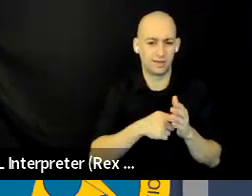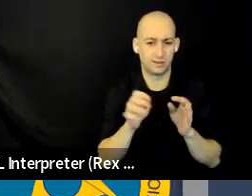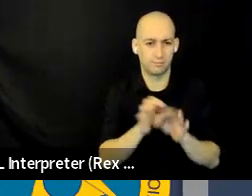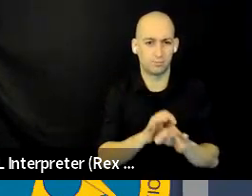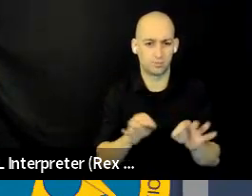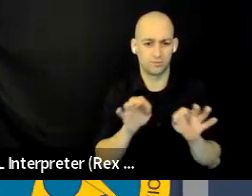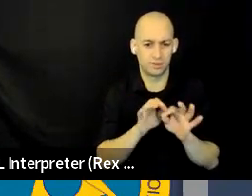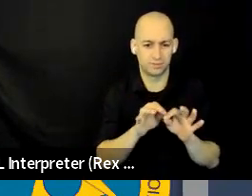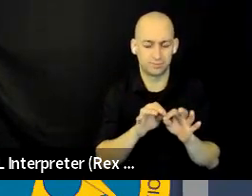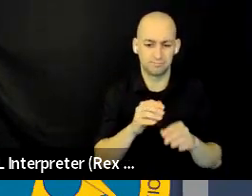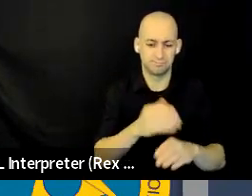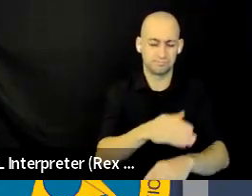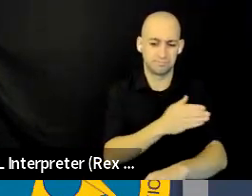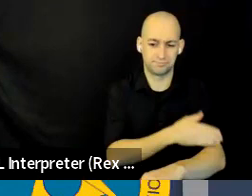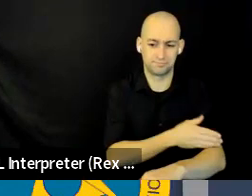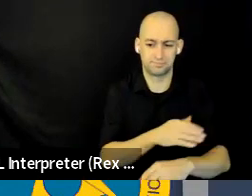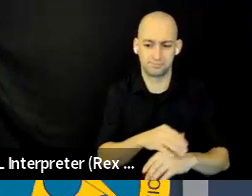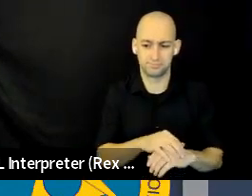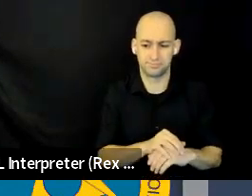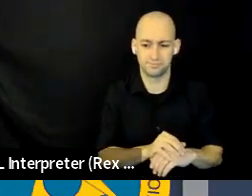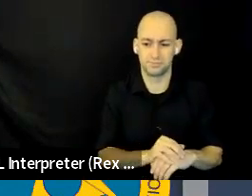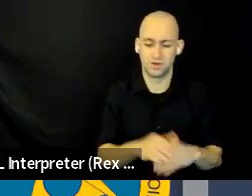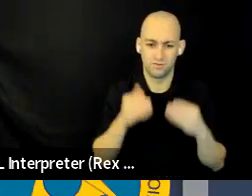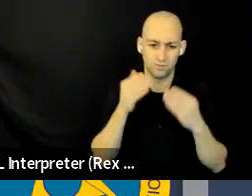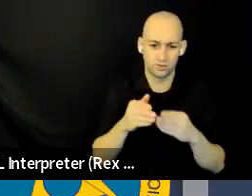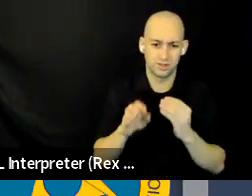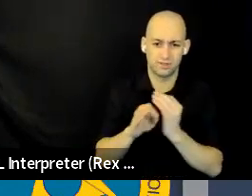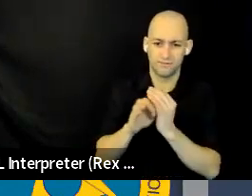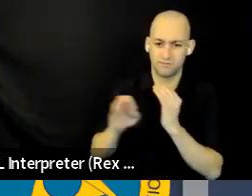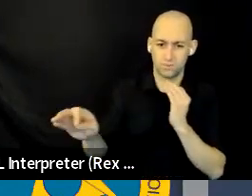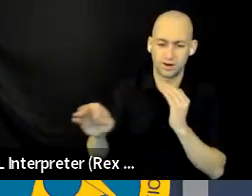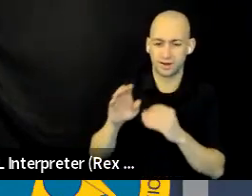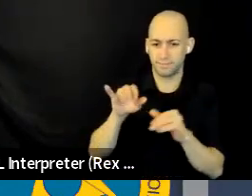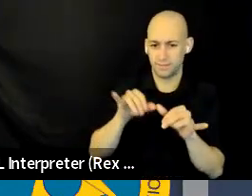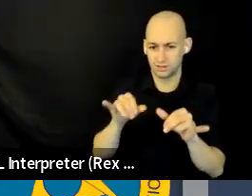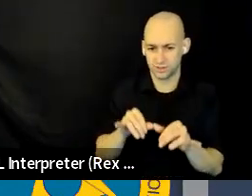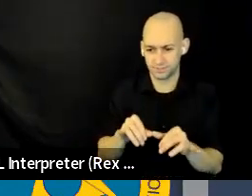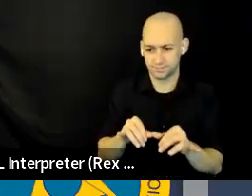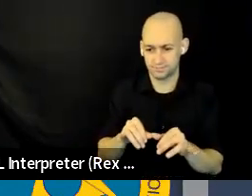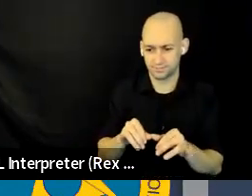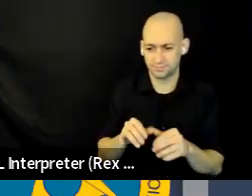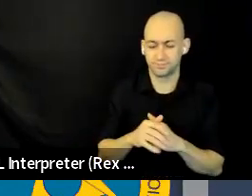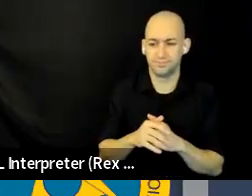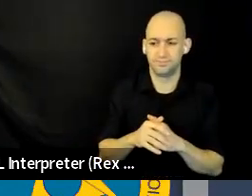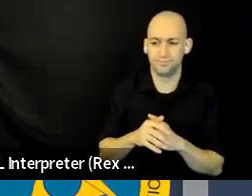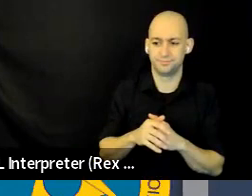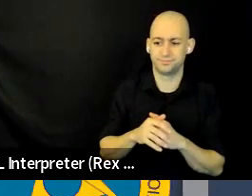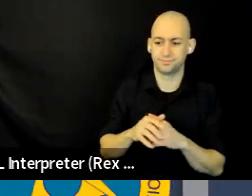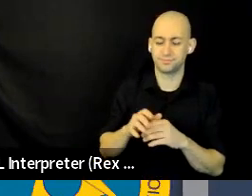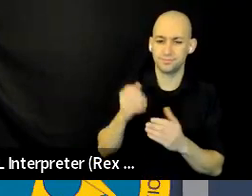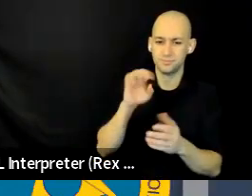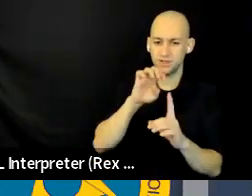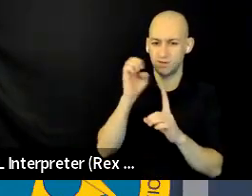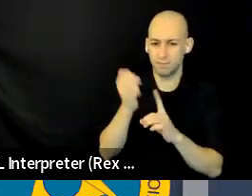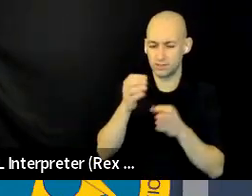These recommendations include focusing the freight metric on avoiding and mitigating environmental justice impacts, strengthening the safety metric to